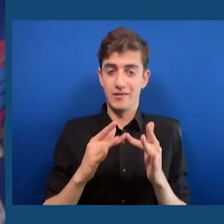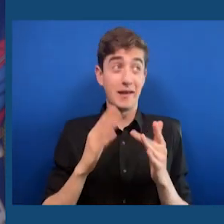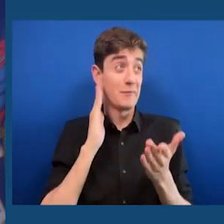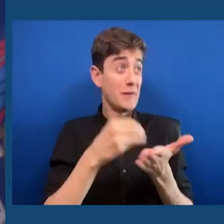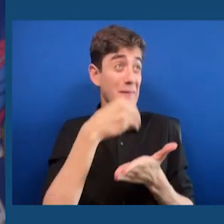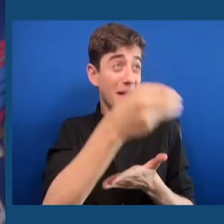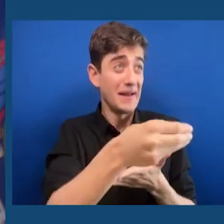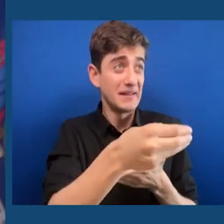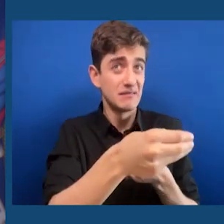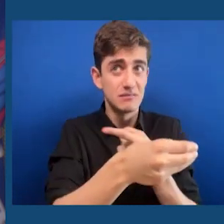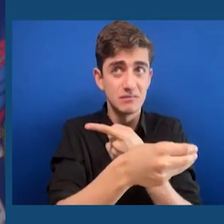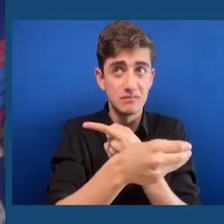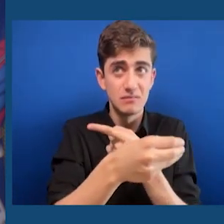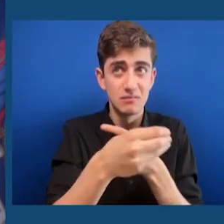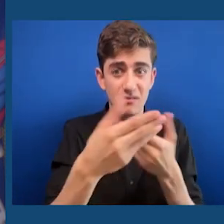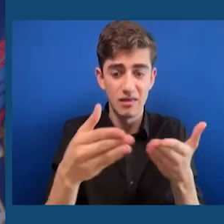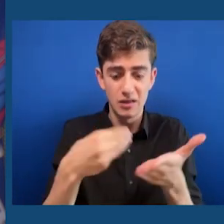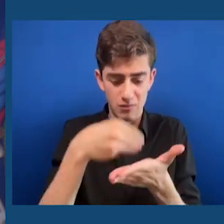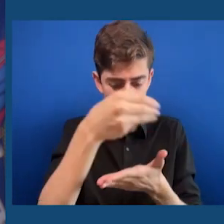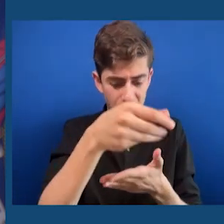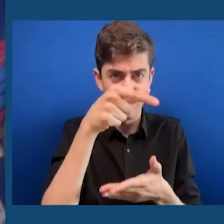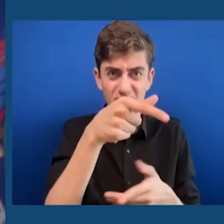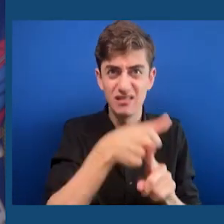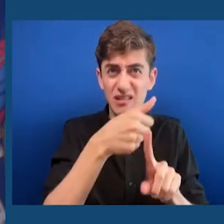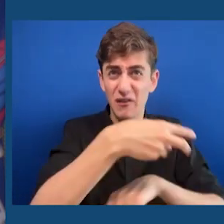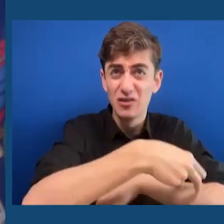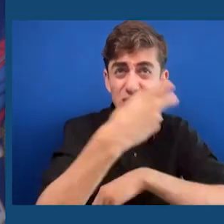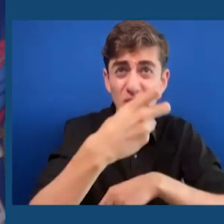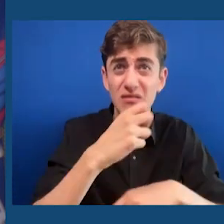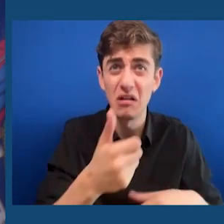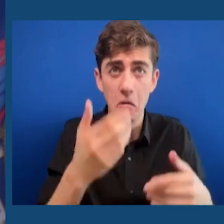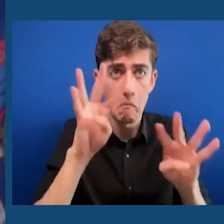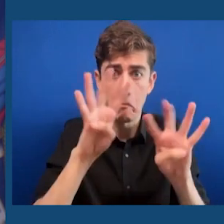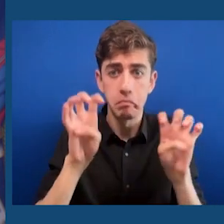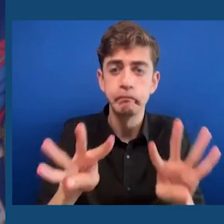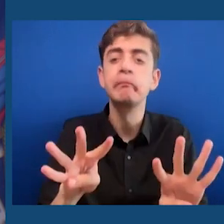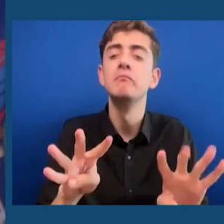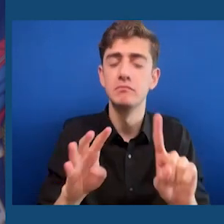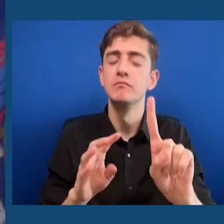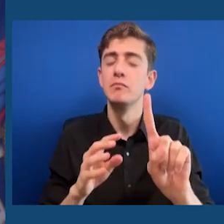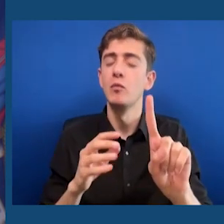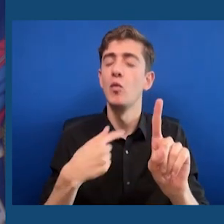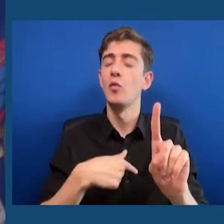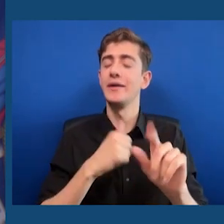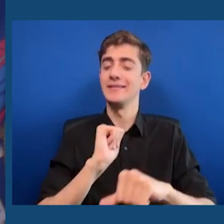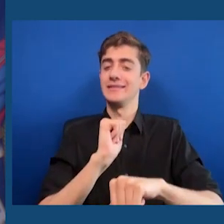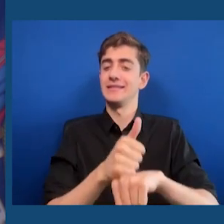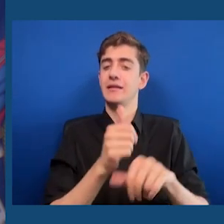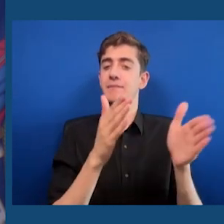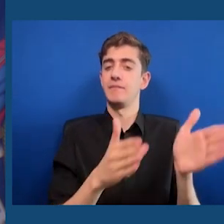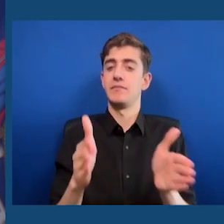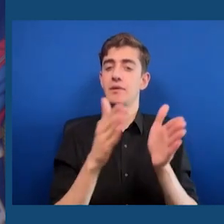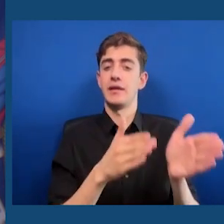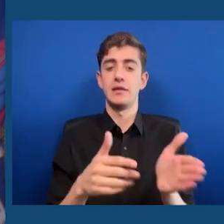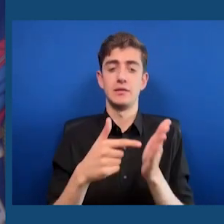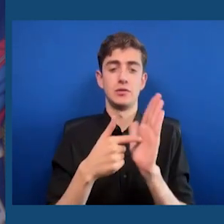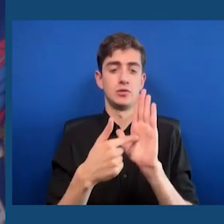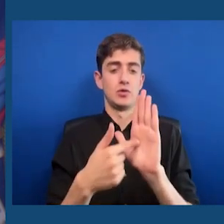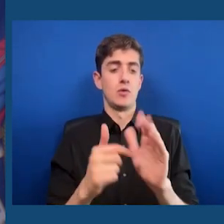them to determine that items that are sold on the internet are in fact